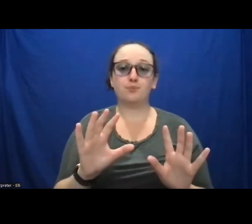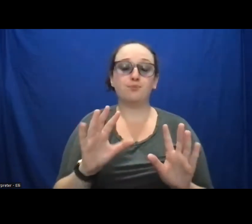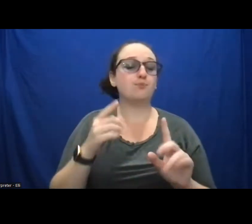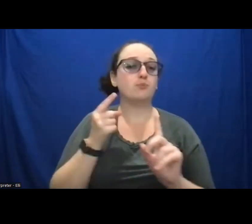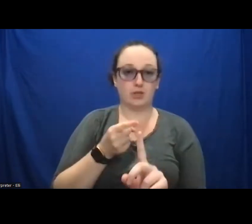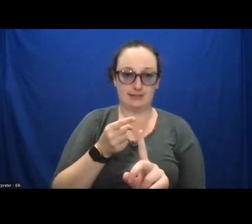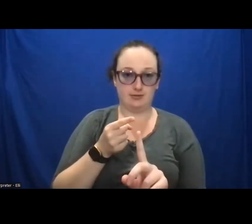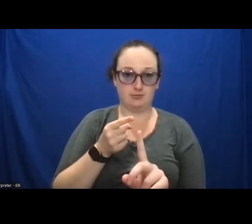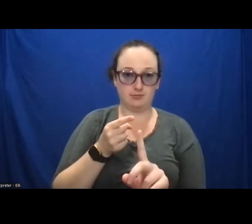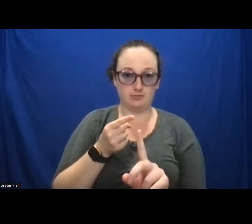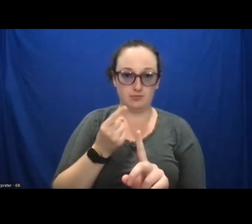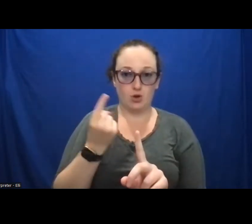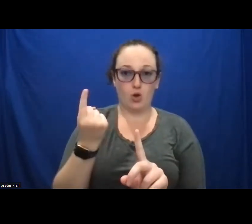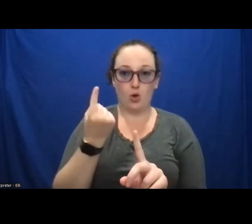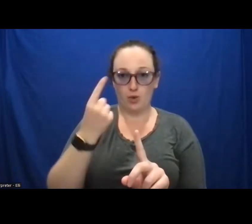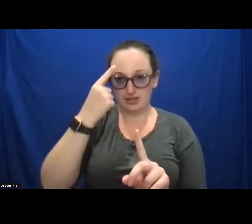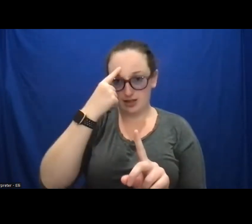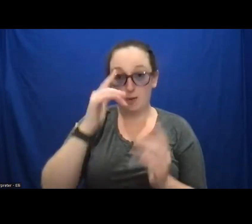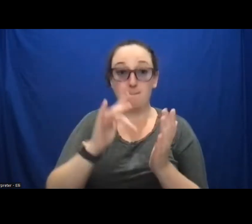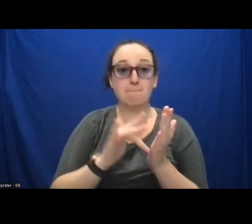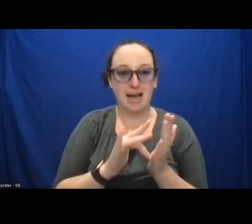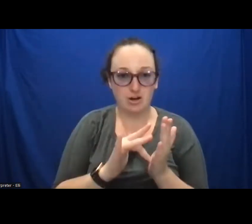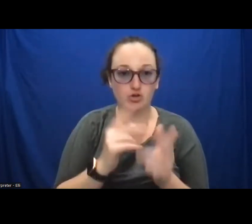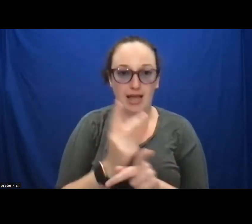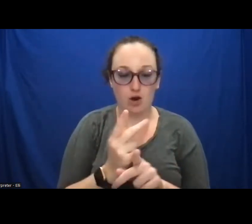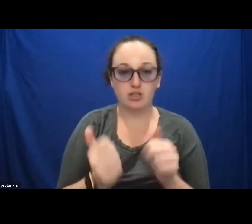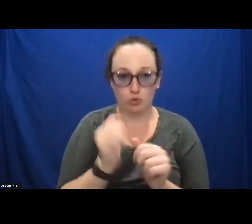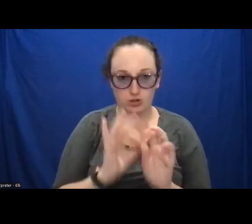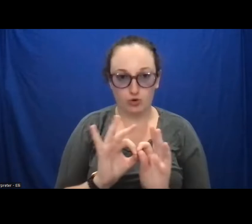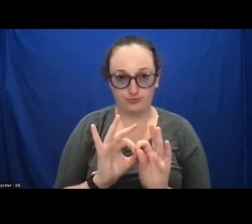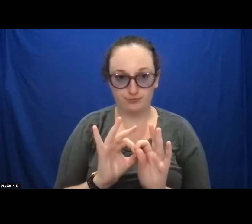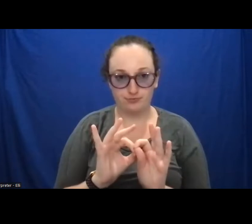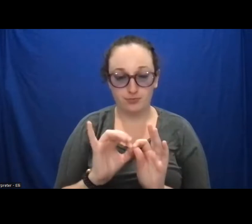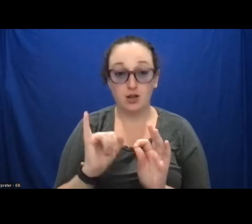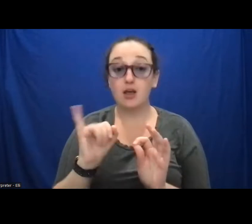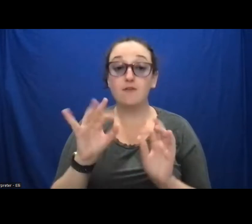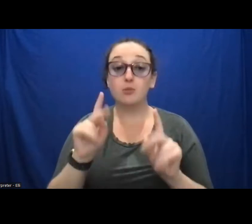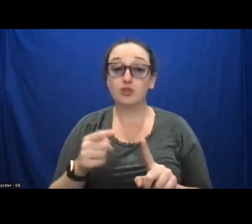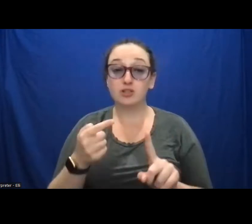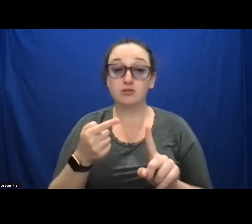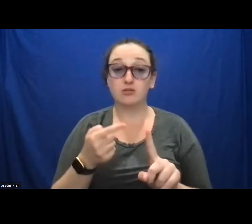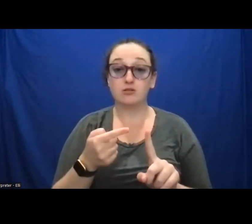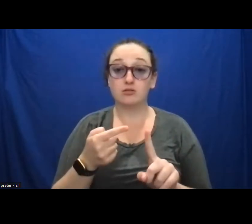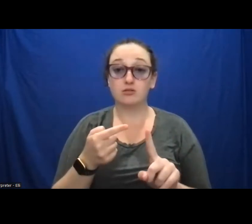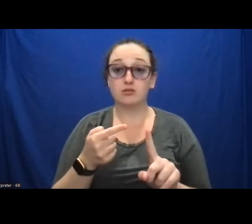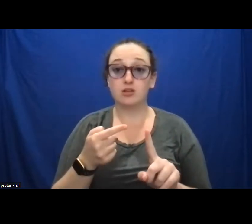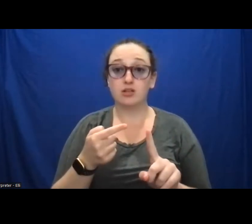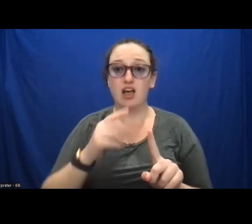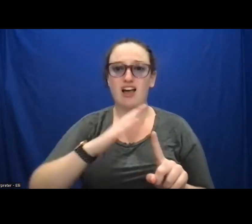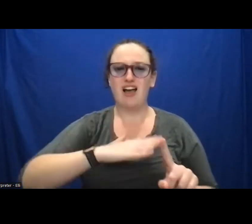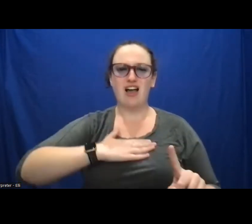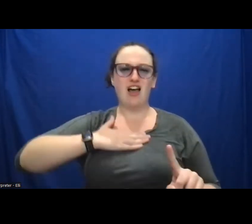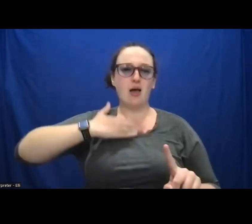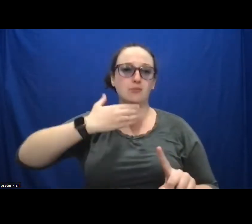what I say is always think medical care first. So if this is someone who is really distraught and is